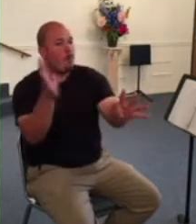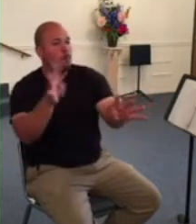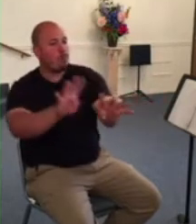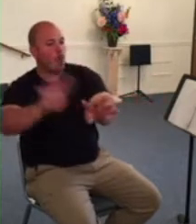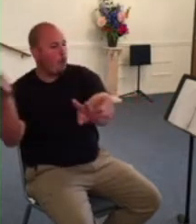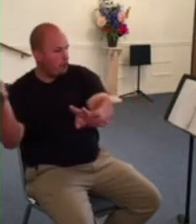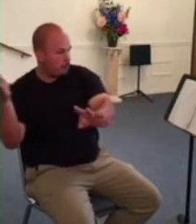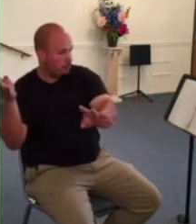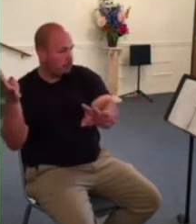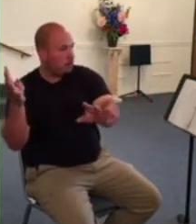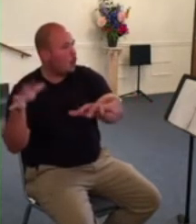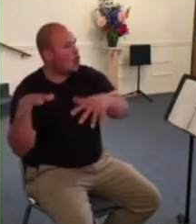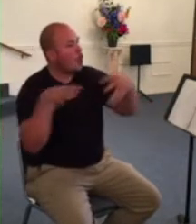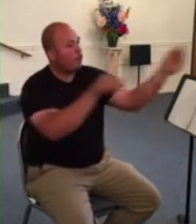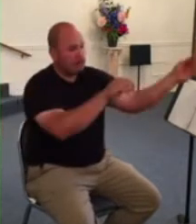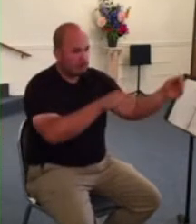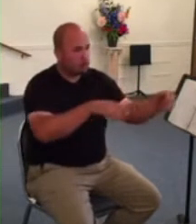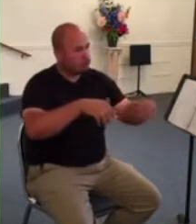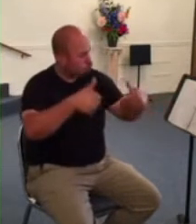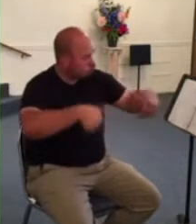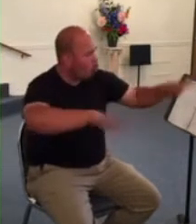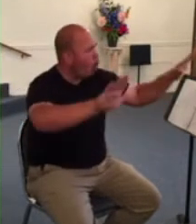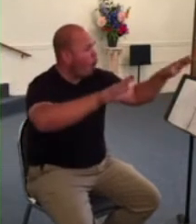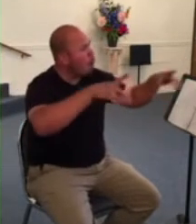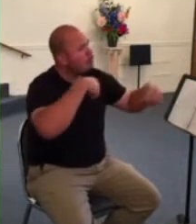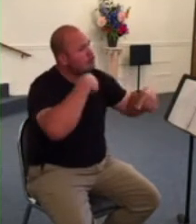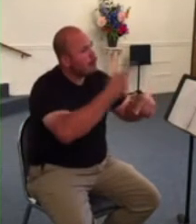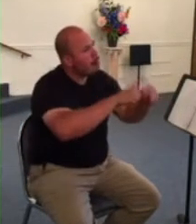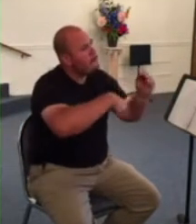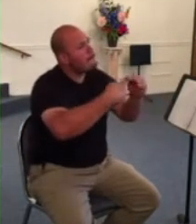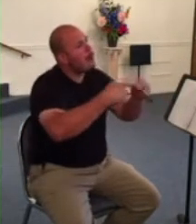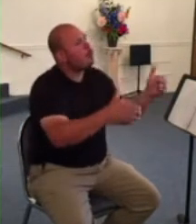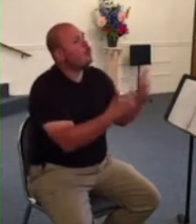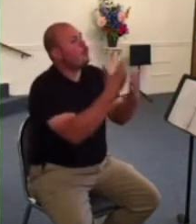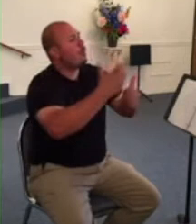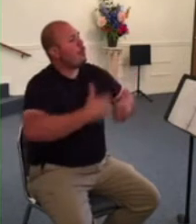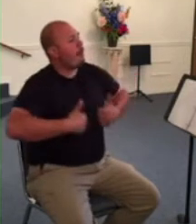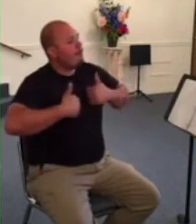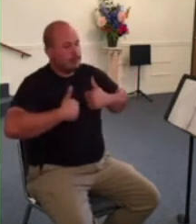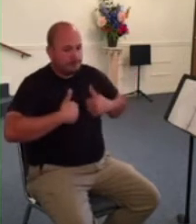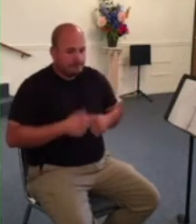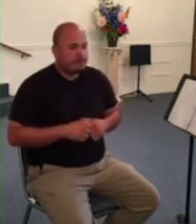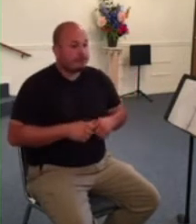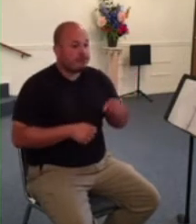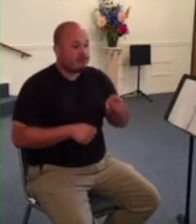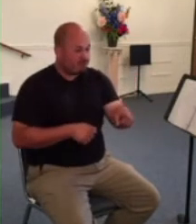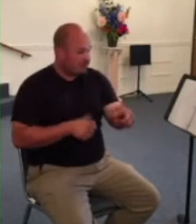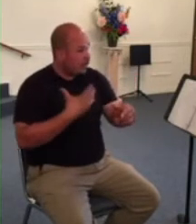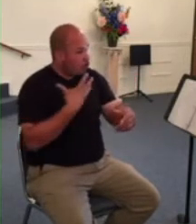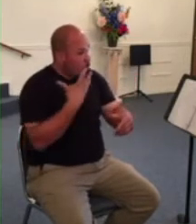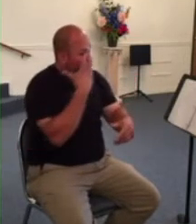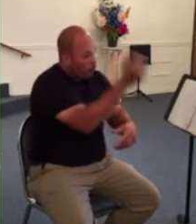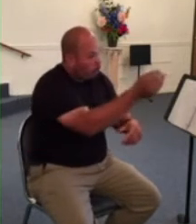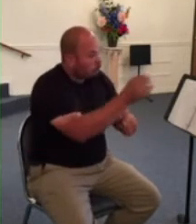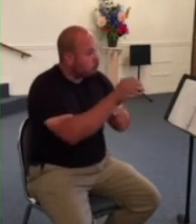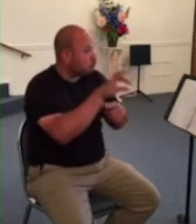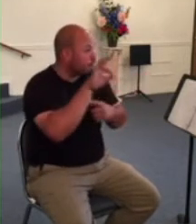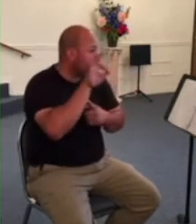life at daybreak they entered the temple courts and as they had been told and began to teach the people